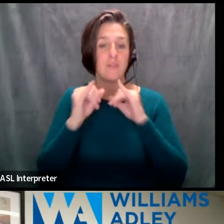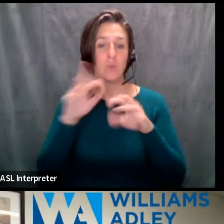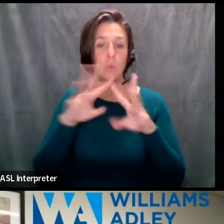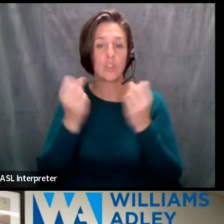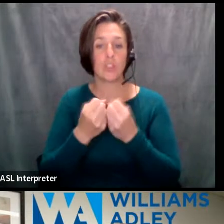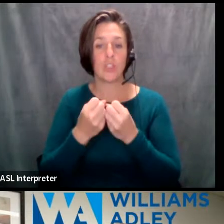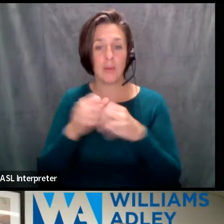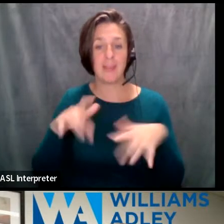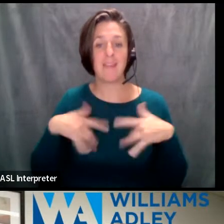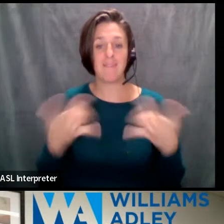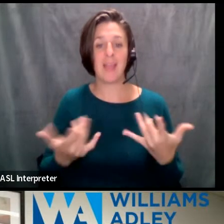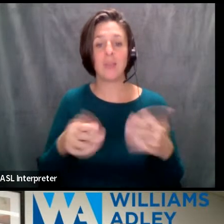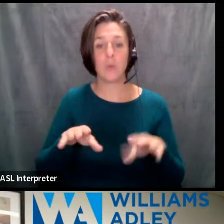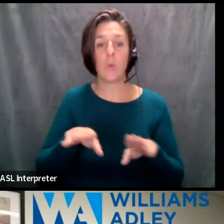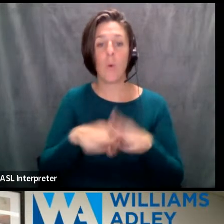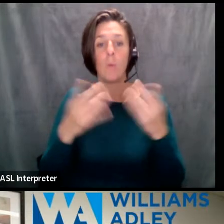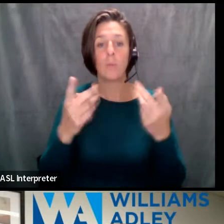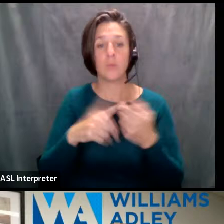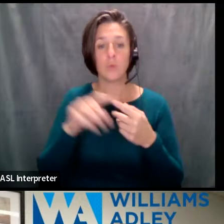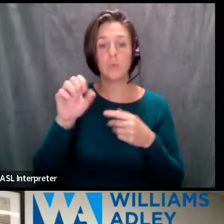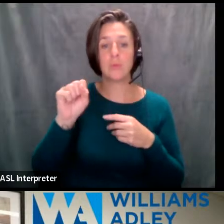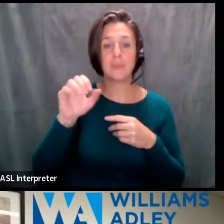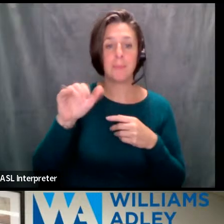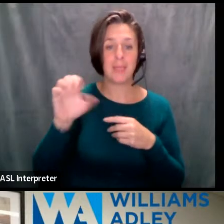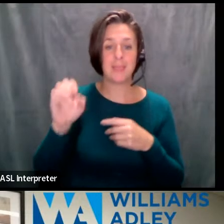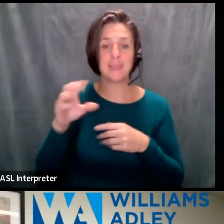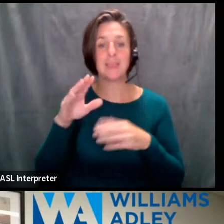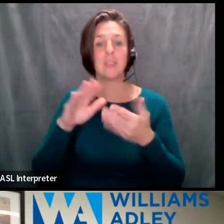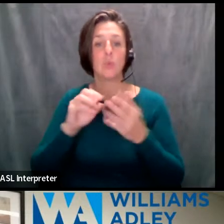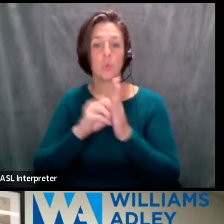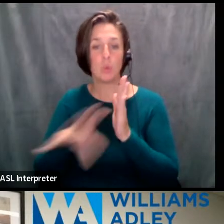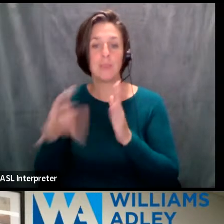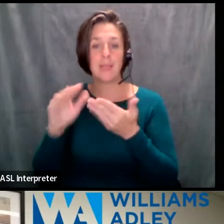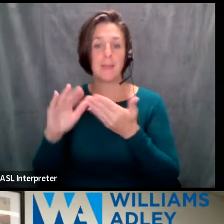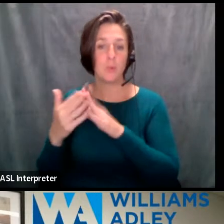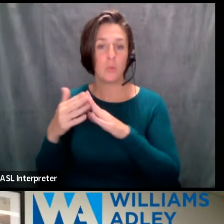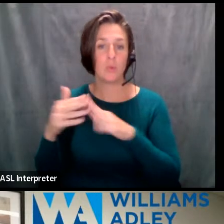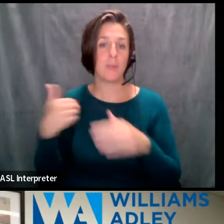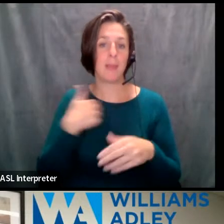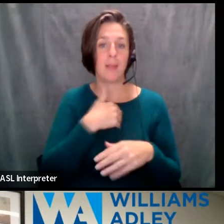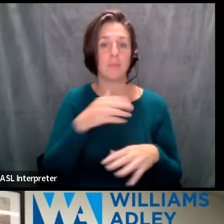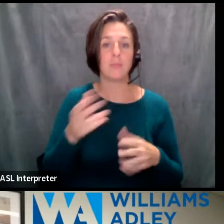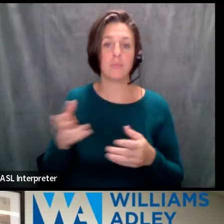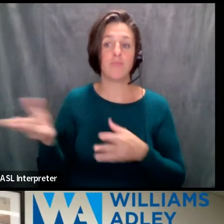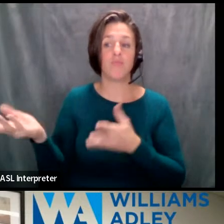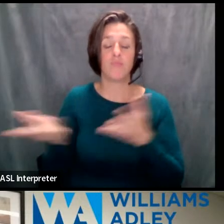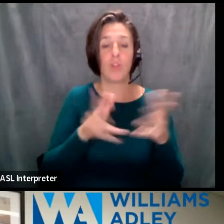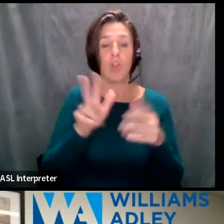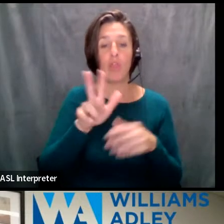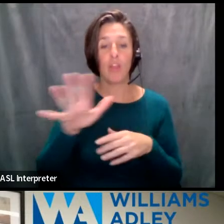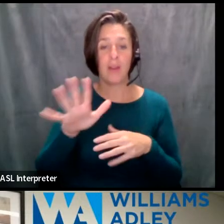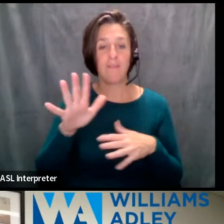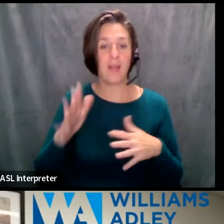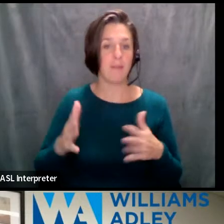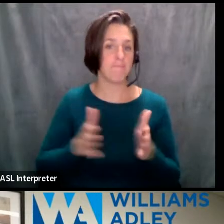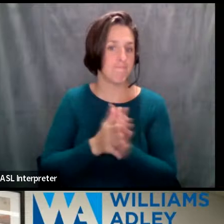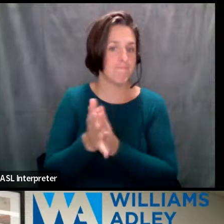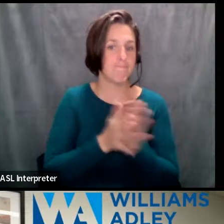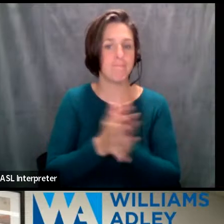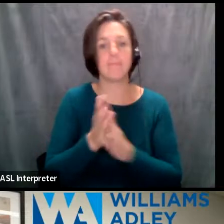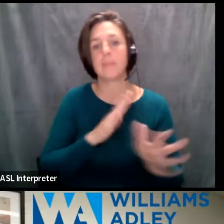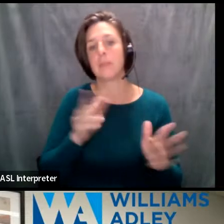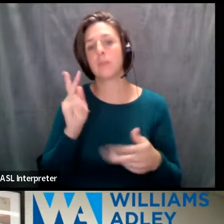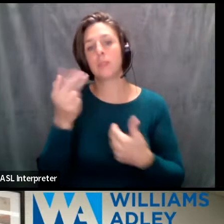SMACE students and community members, drew 35 enthusiastic participants. The workshop